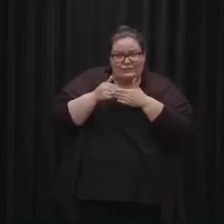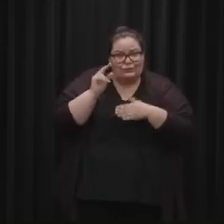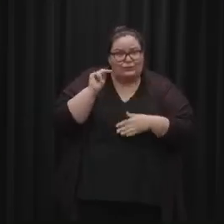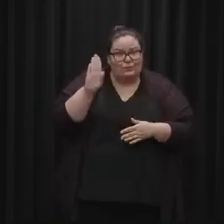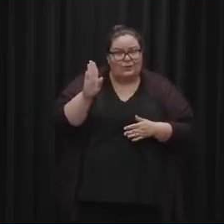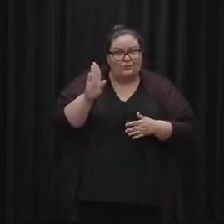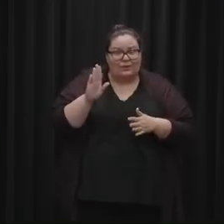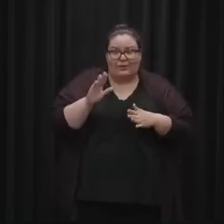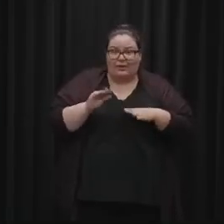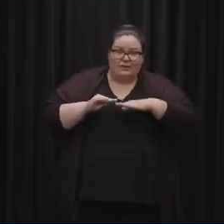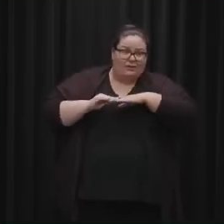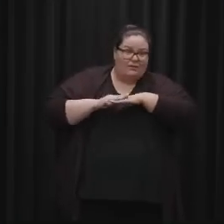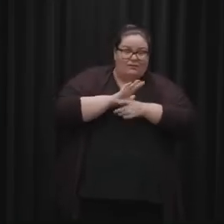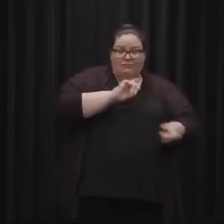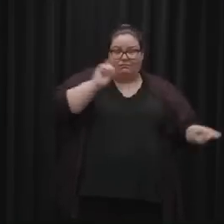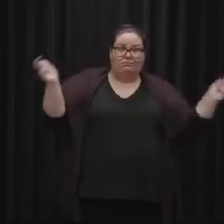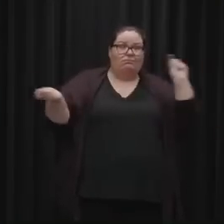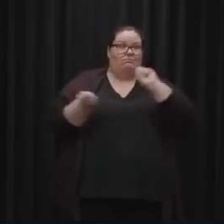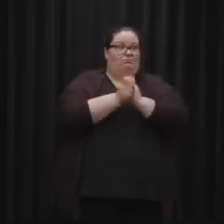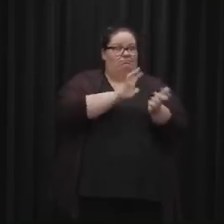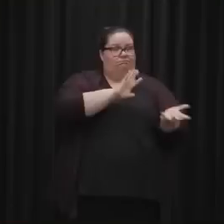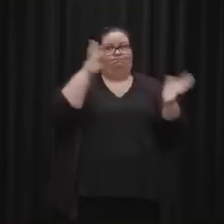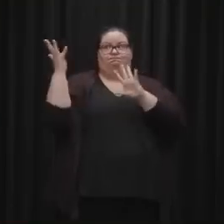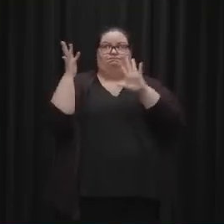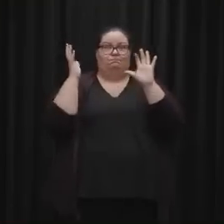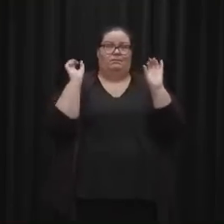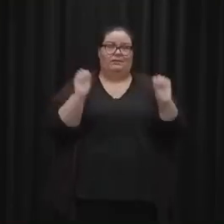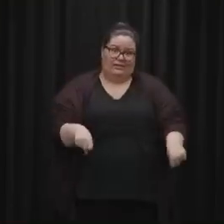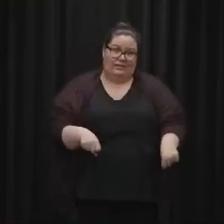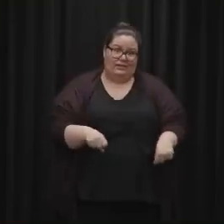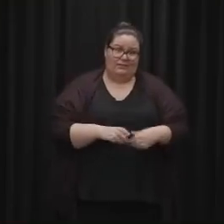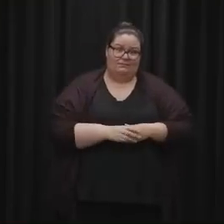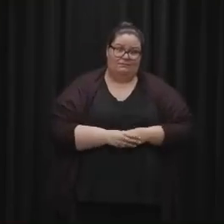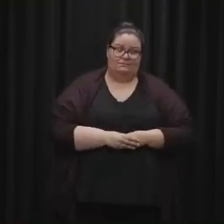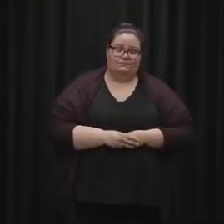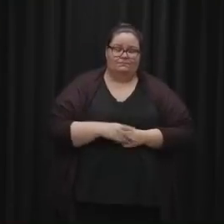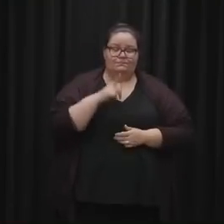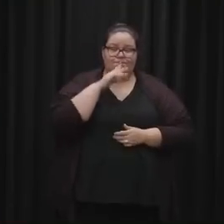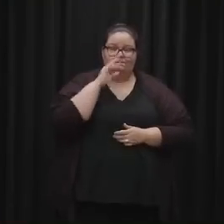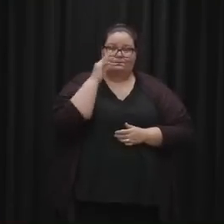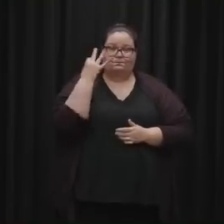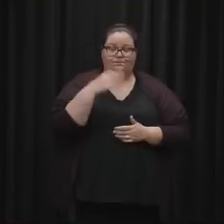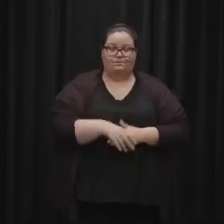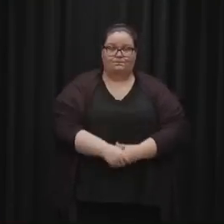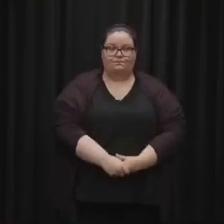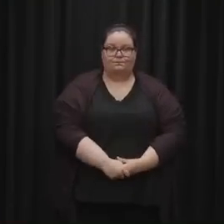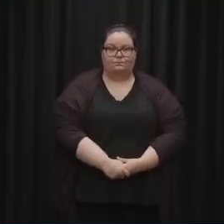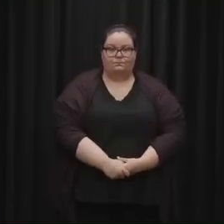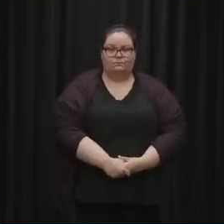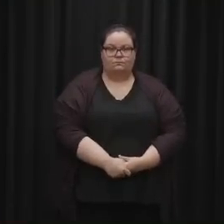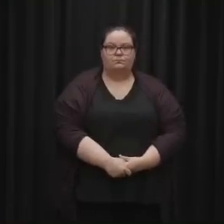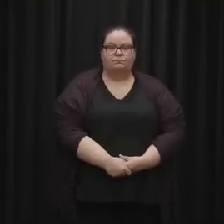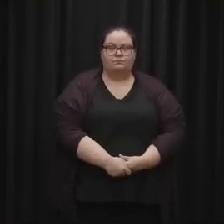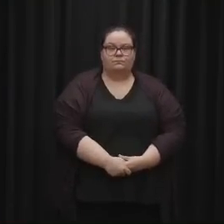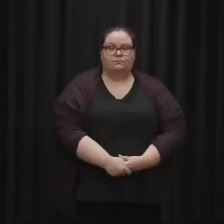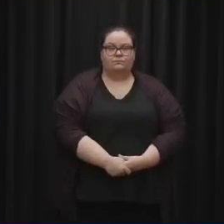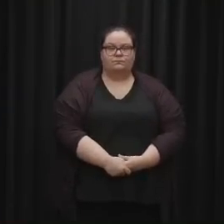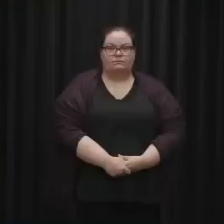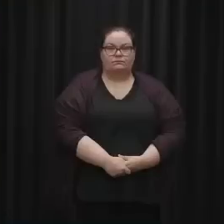can change. Notre message. Our message has remained the same for many months.